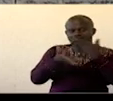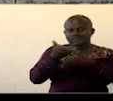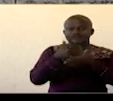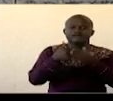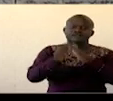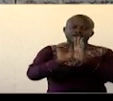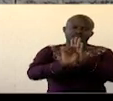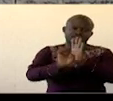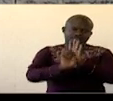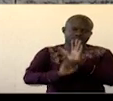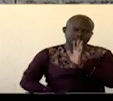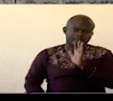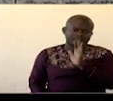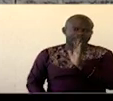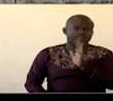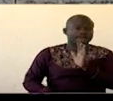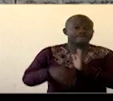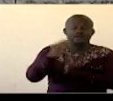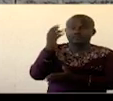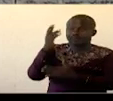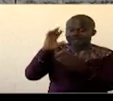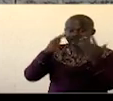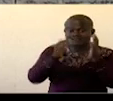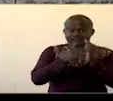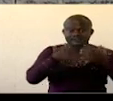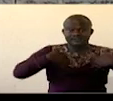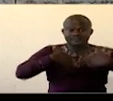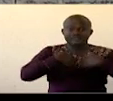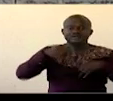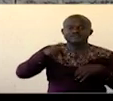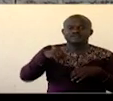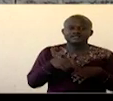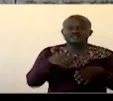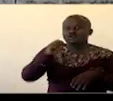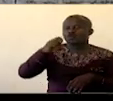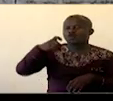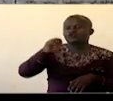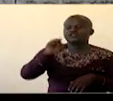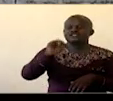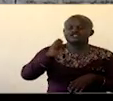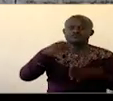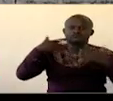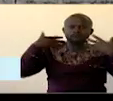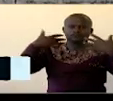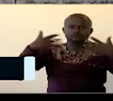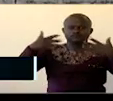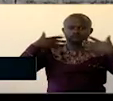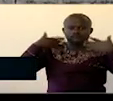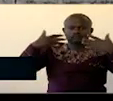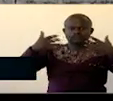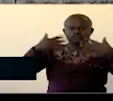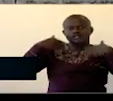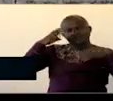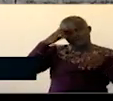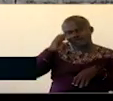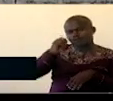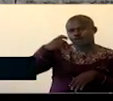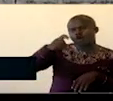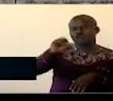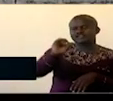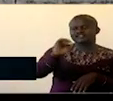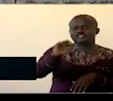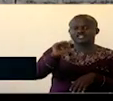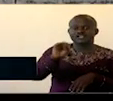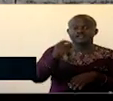an example. Plants and animals need oxygen. Remember, oxygen is found in